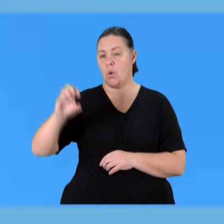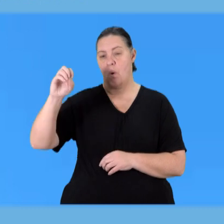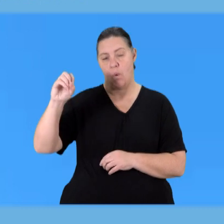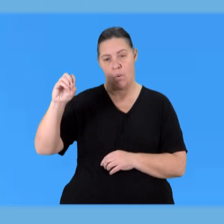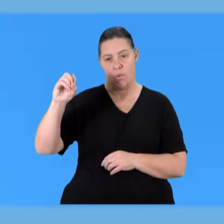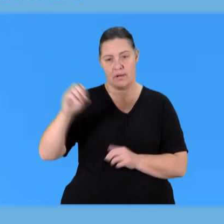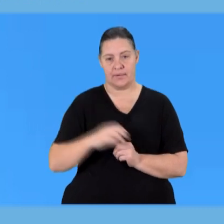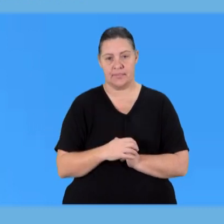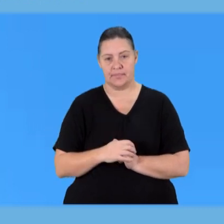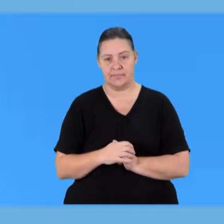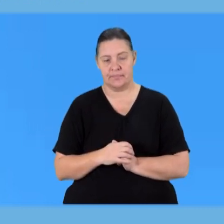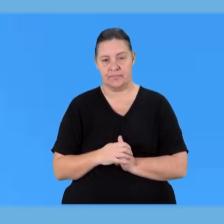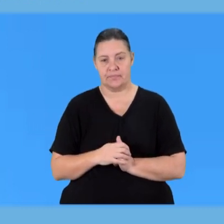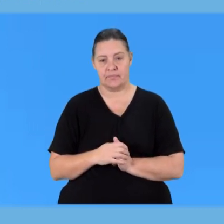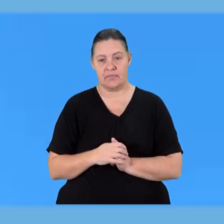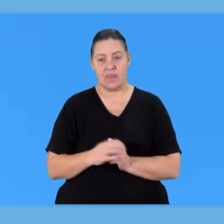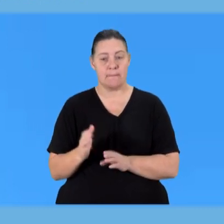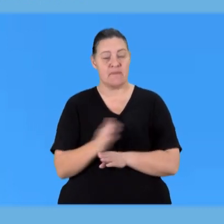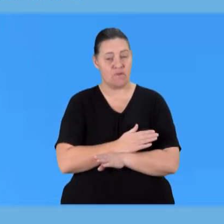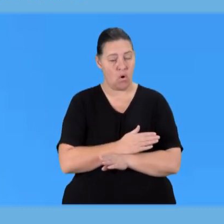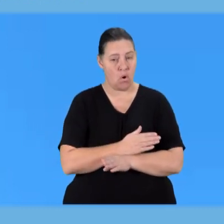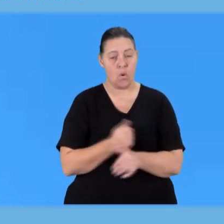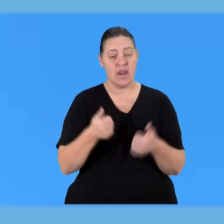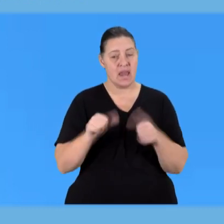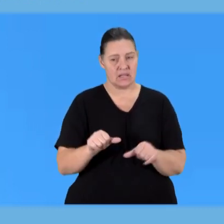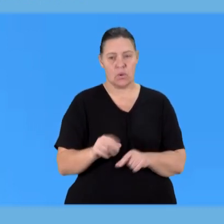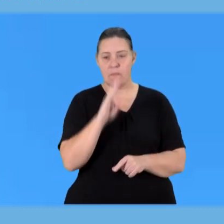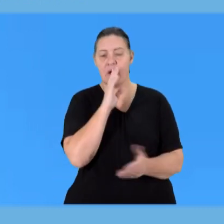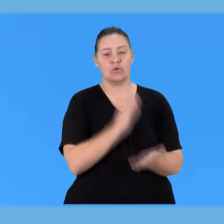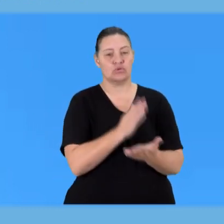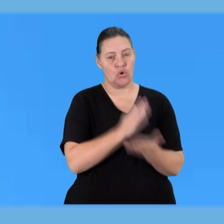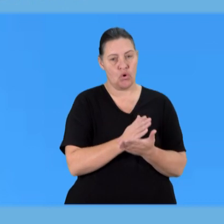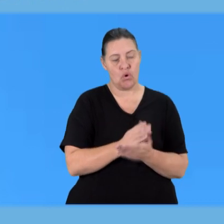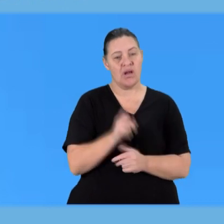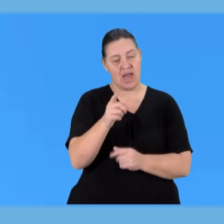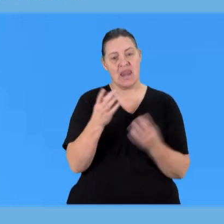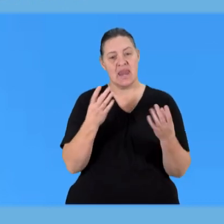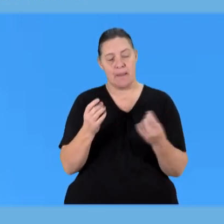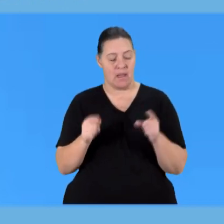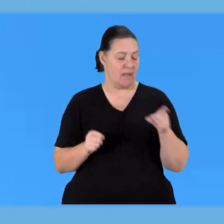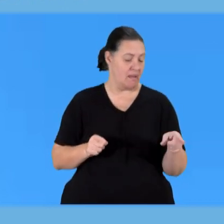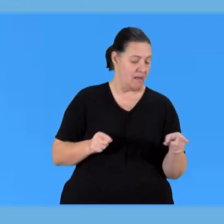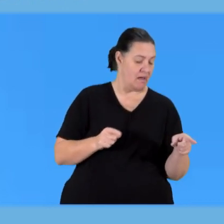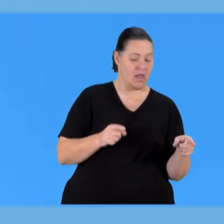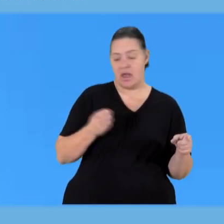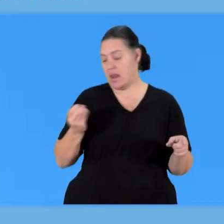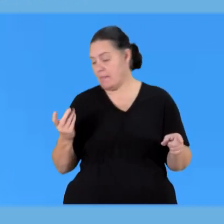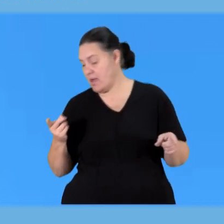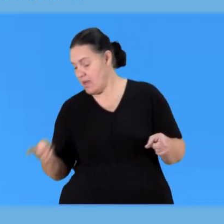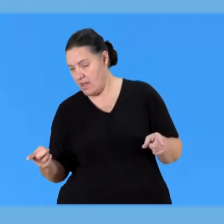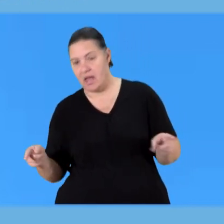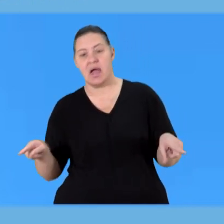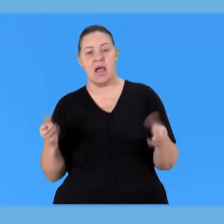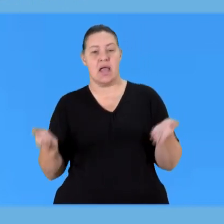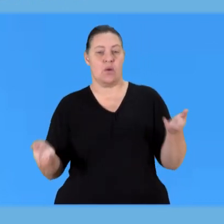Na2, subscript 2, and then O. So before we can move on to the next one, we need to make sure that the number of atoms on the left-hand